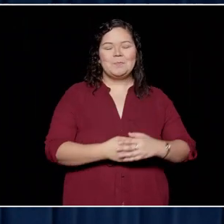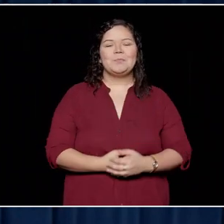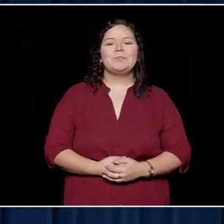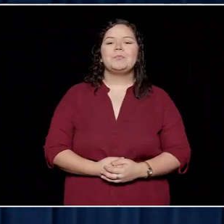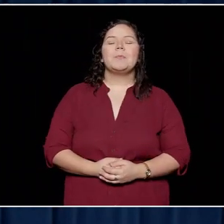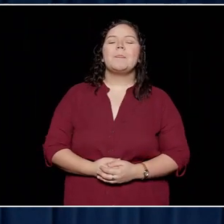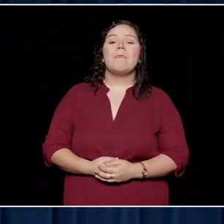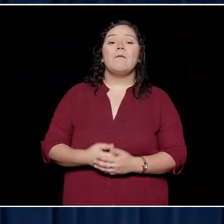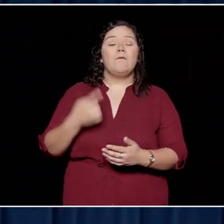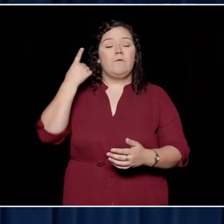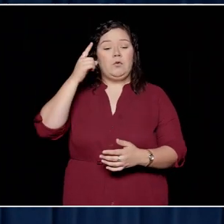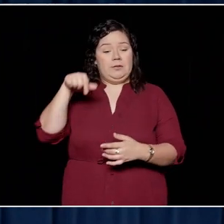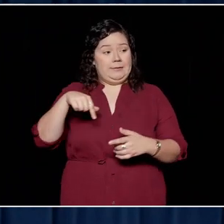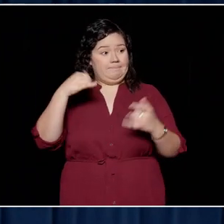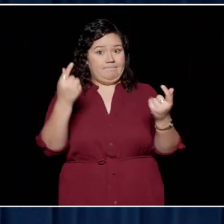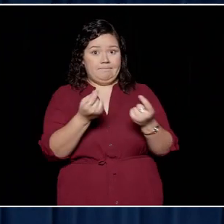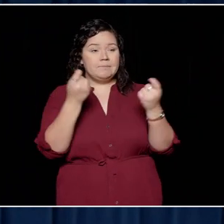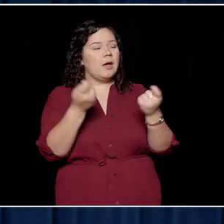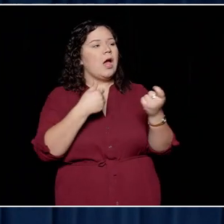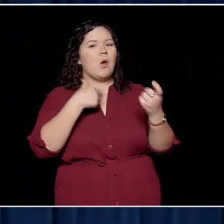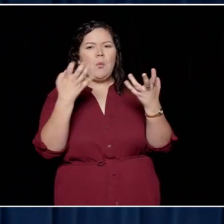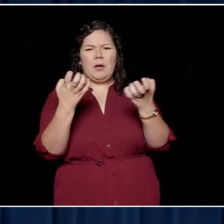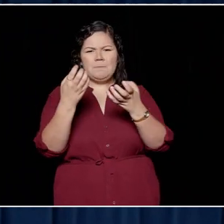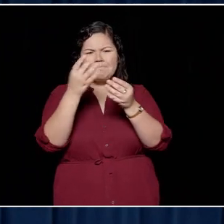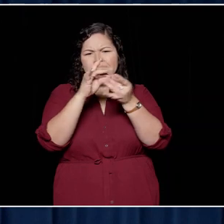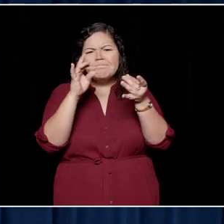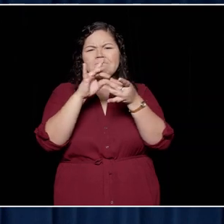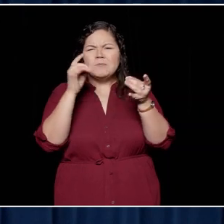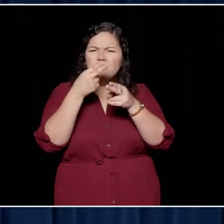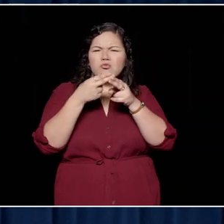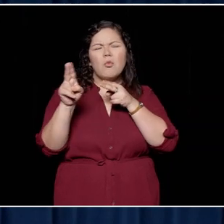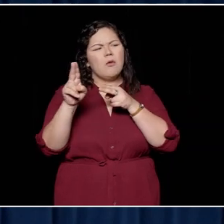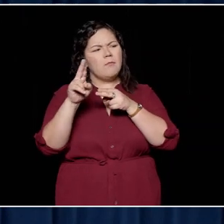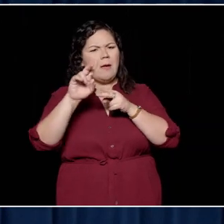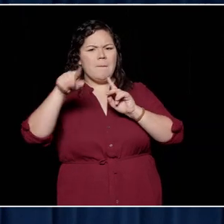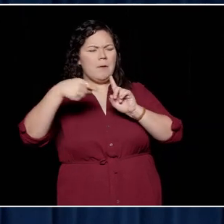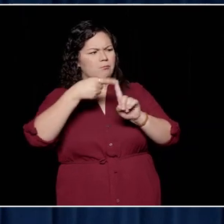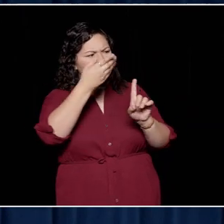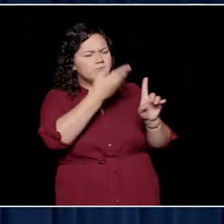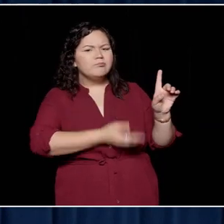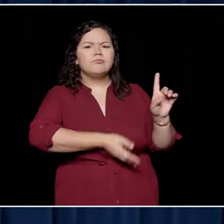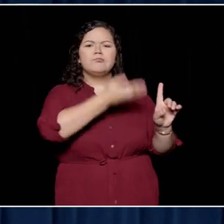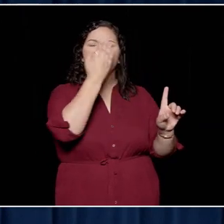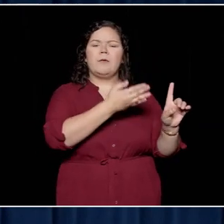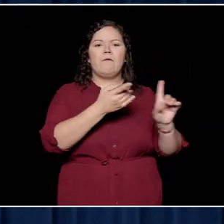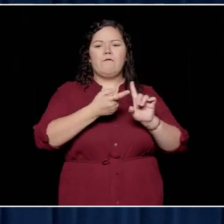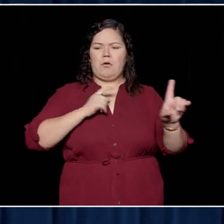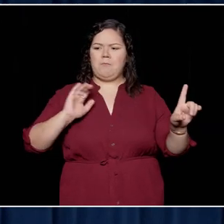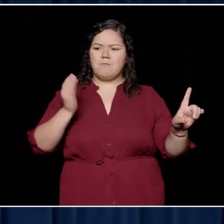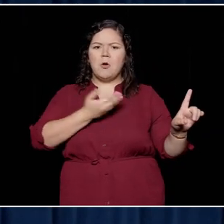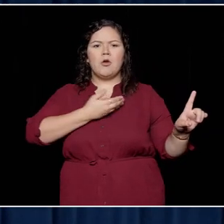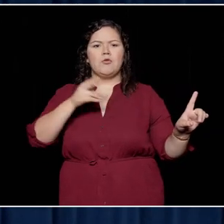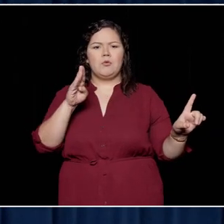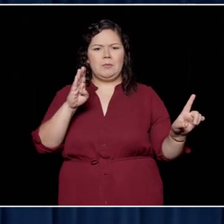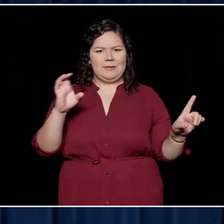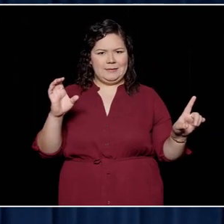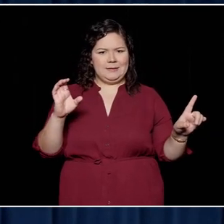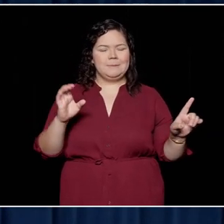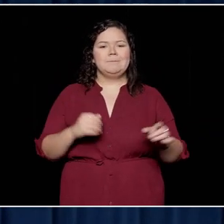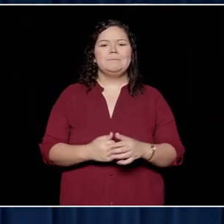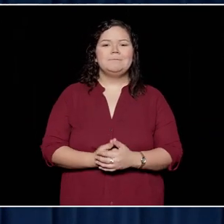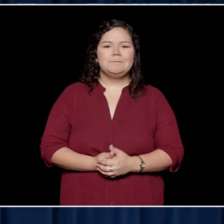ceremony, I would like to take a moment to say just a few words on behalf of the entire university about